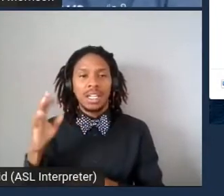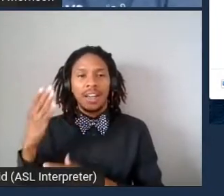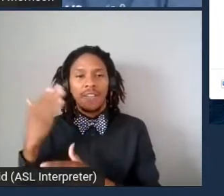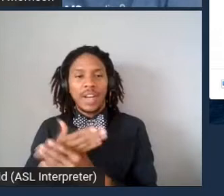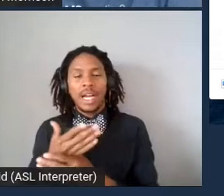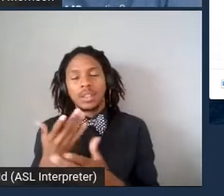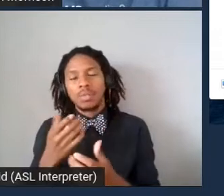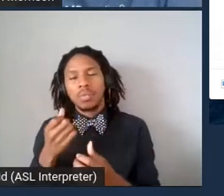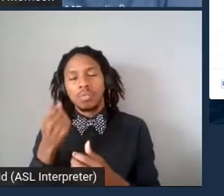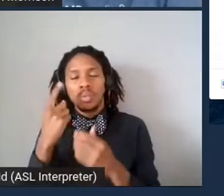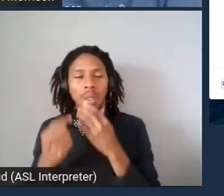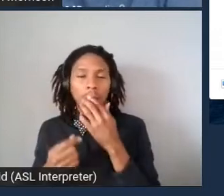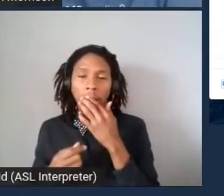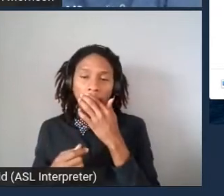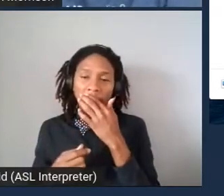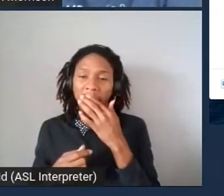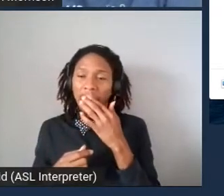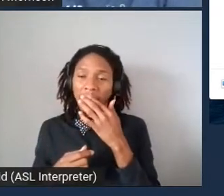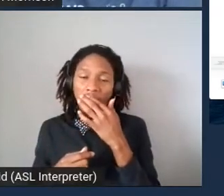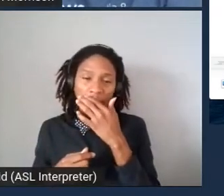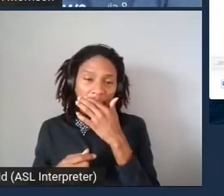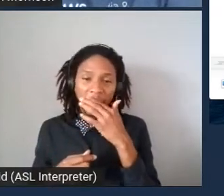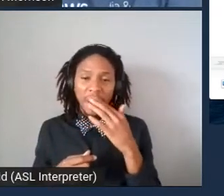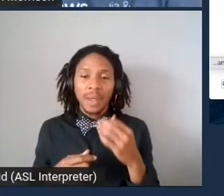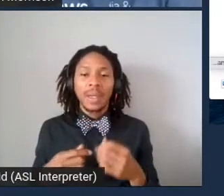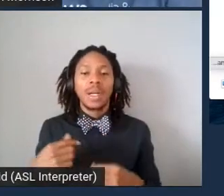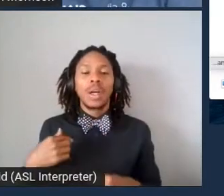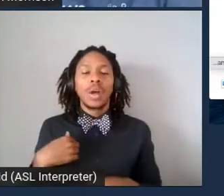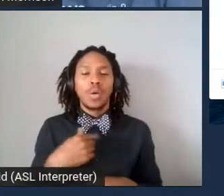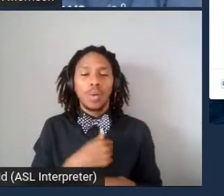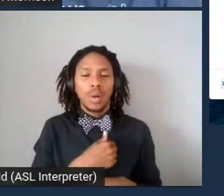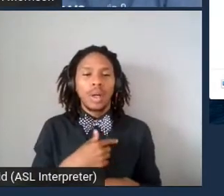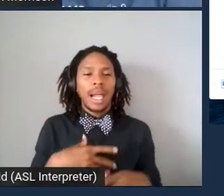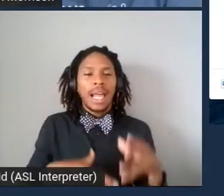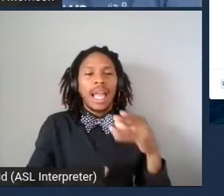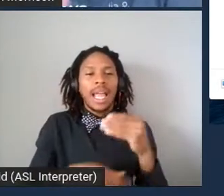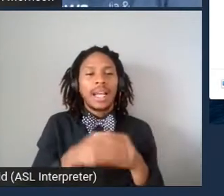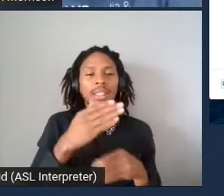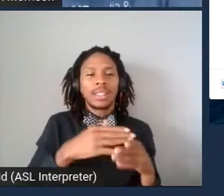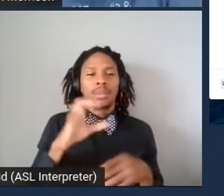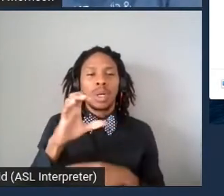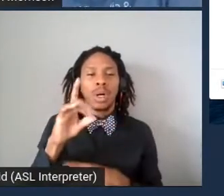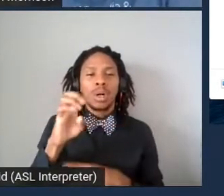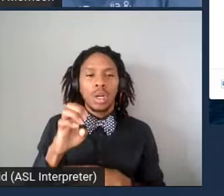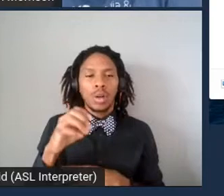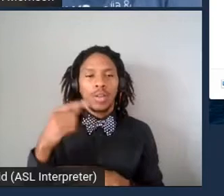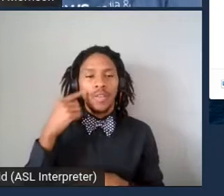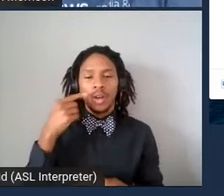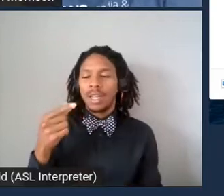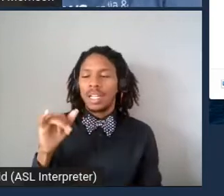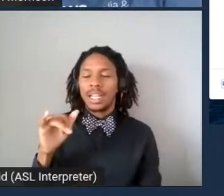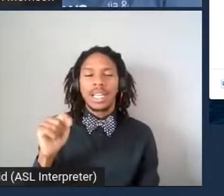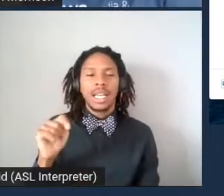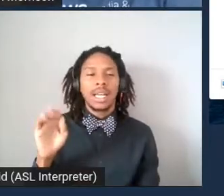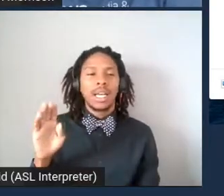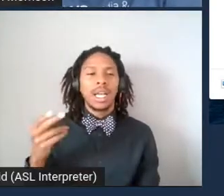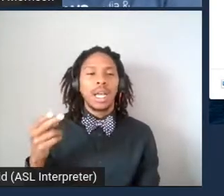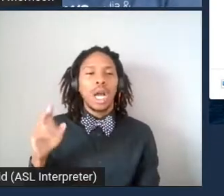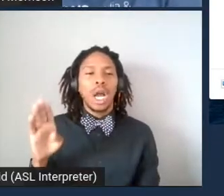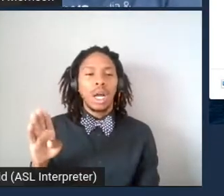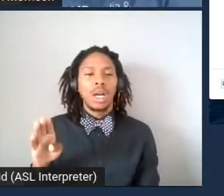Right. So I'm going to show, we actually added some code into this GitHub package, and it's code you could